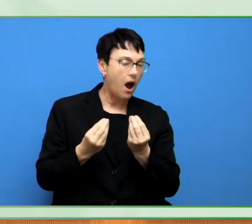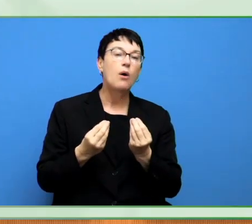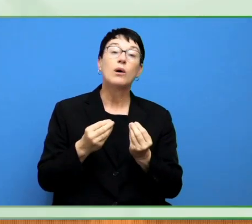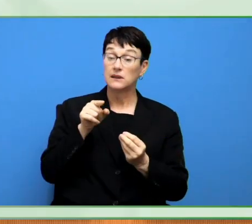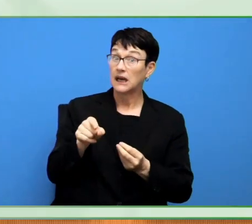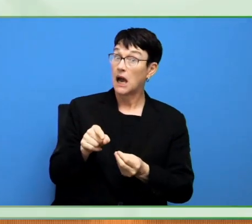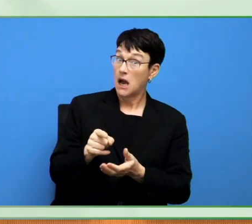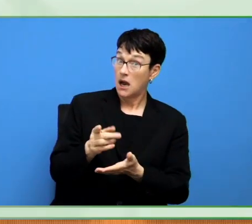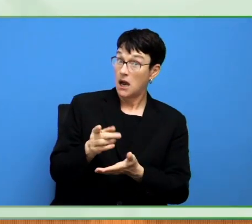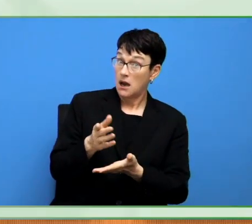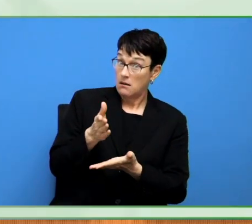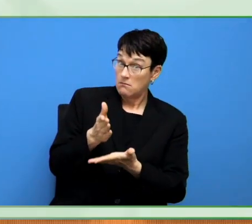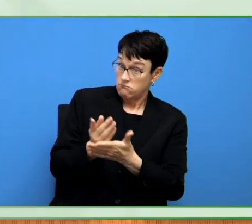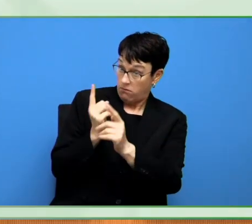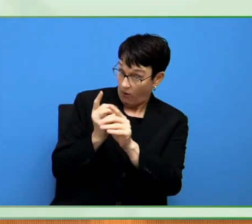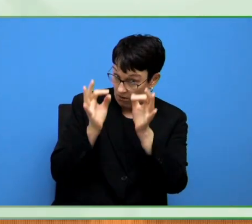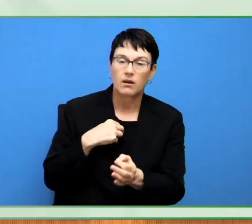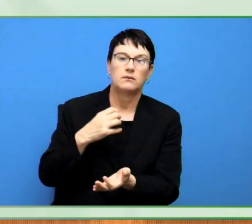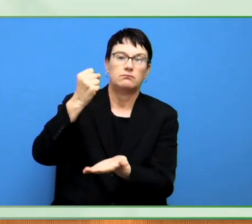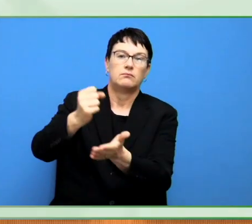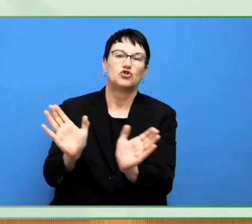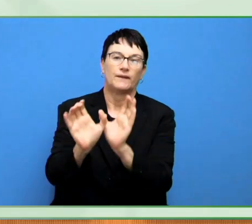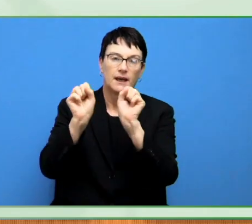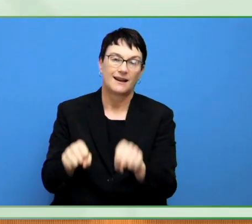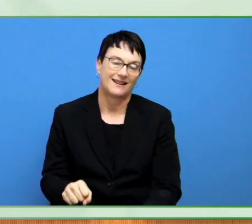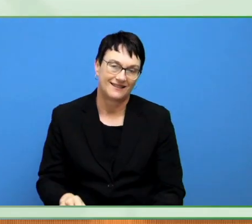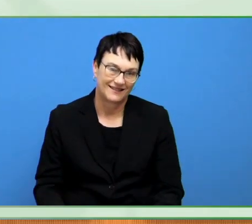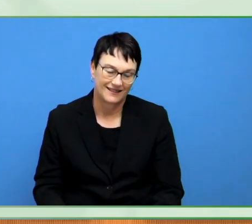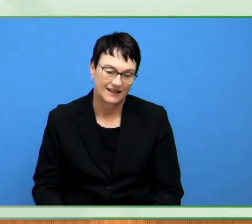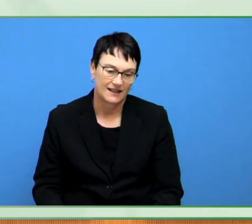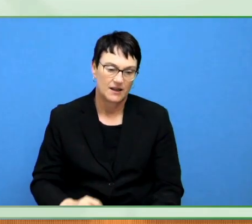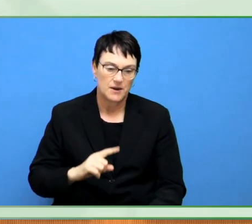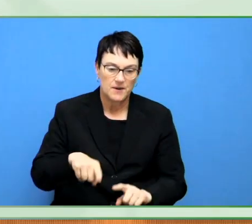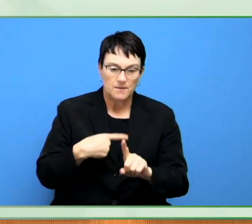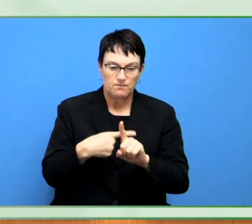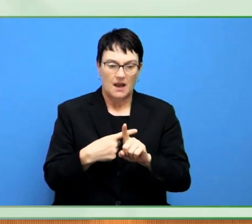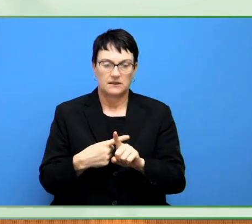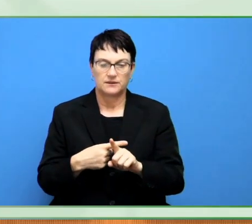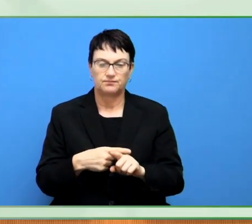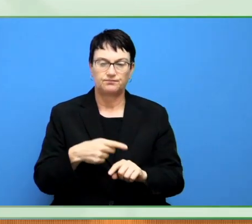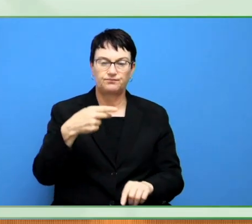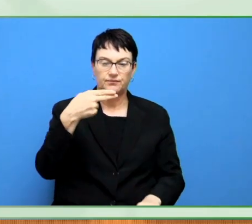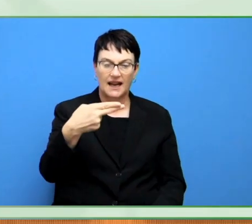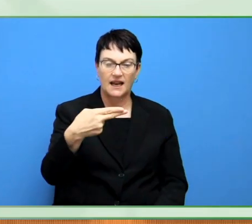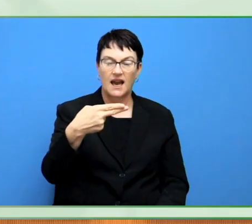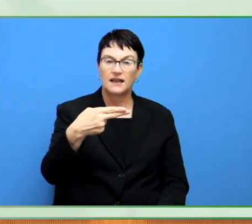with WHO on the products that I just mentioned, safe listening devices and